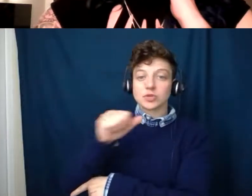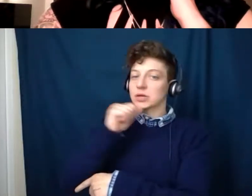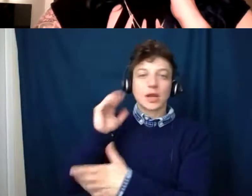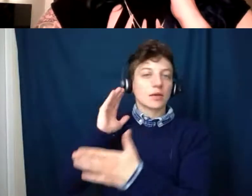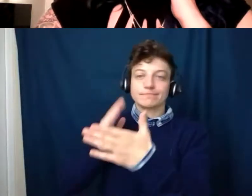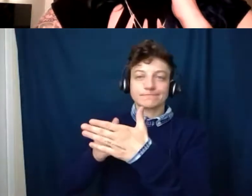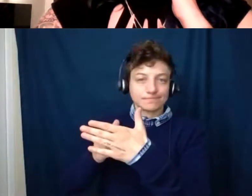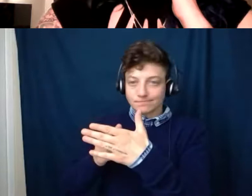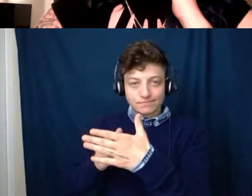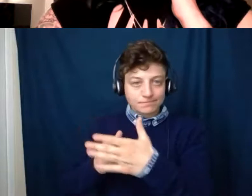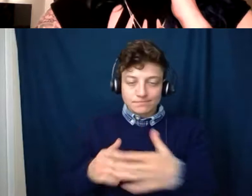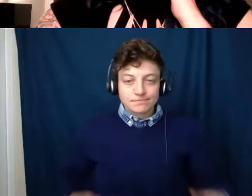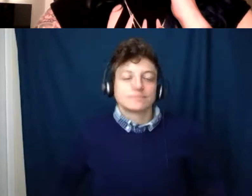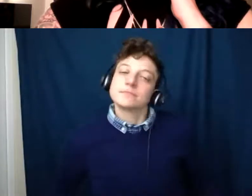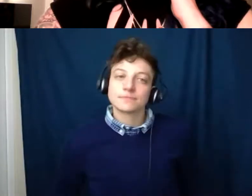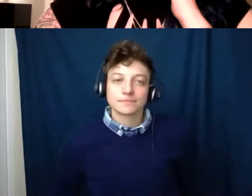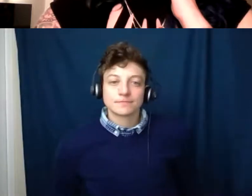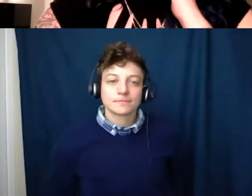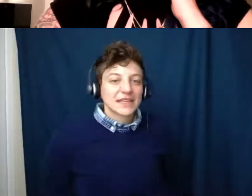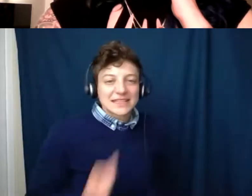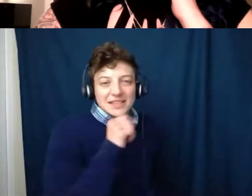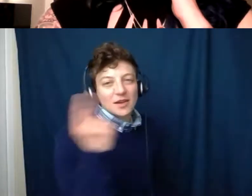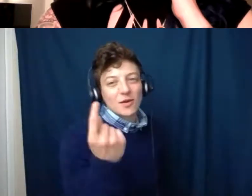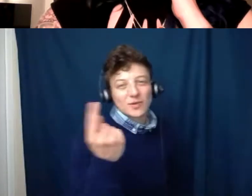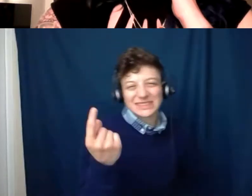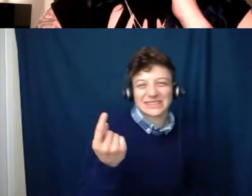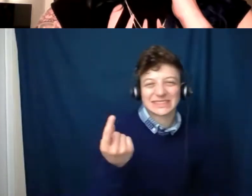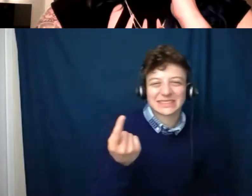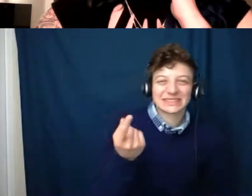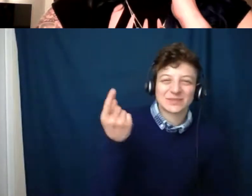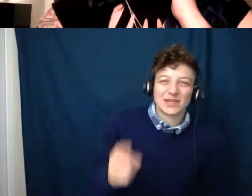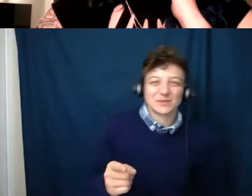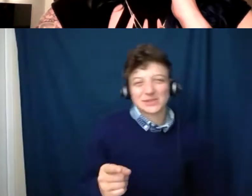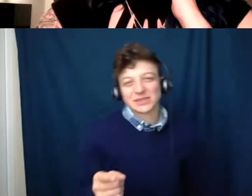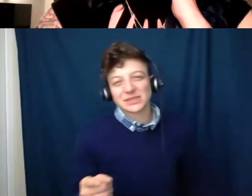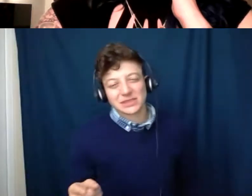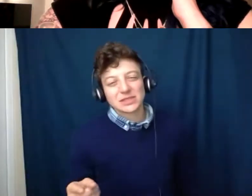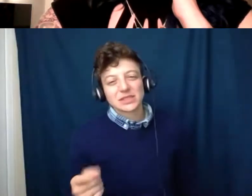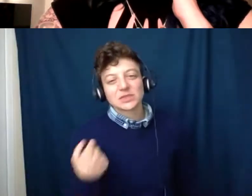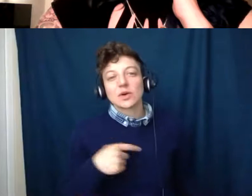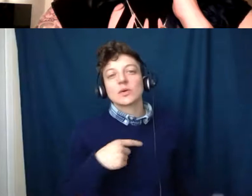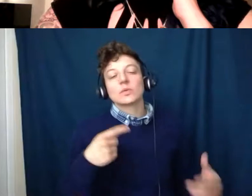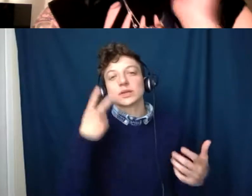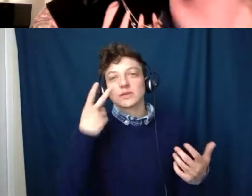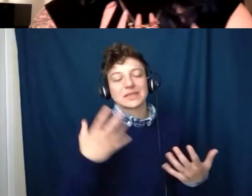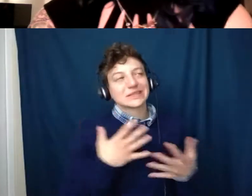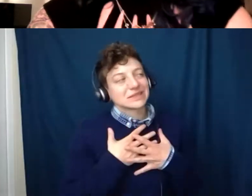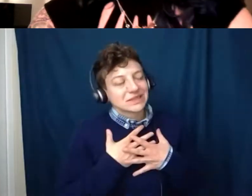anything. But I think sometimes it isn't always the case. And we see these really unfortunate situations of